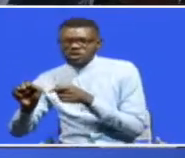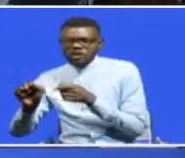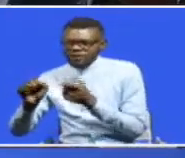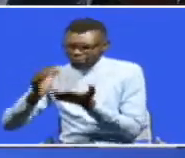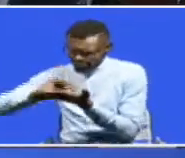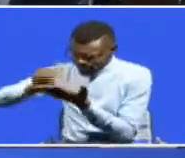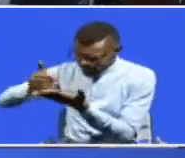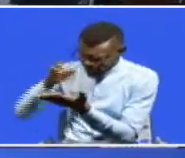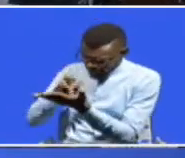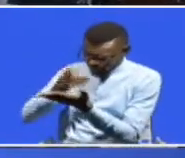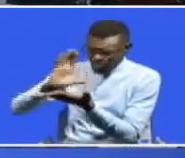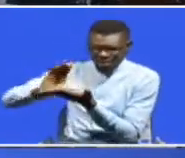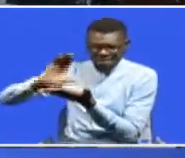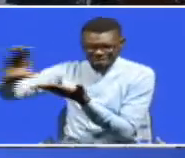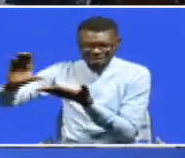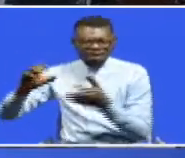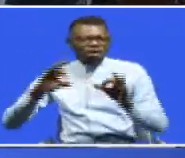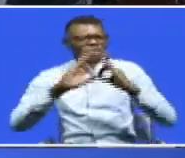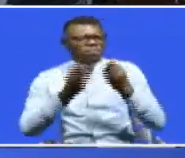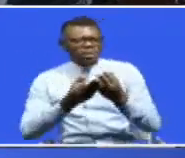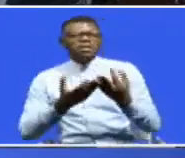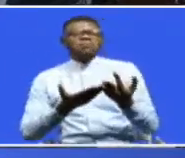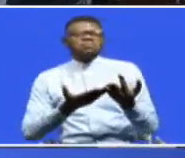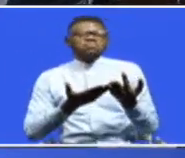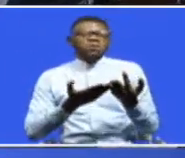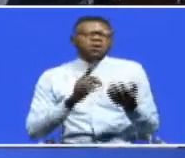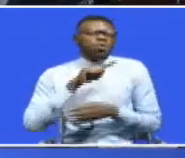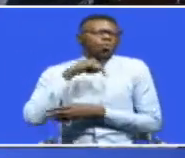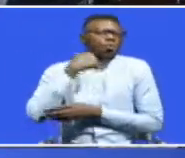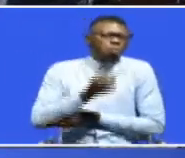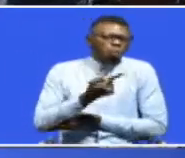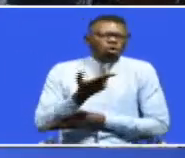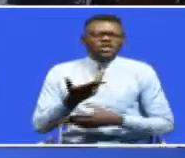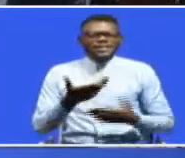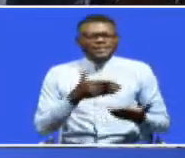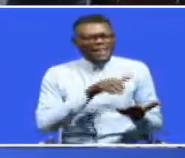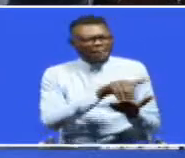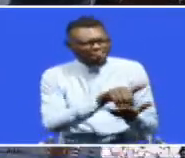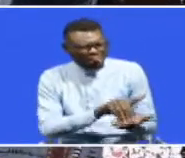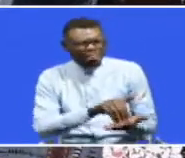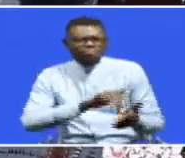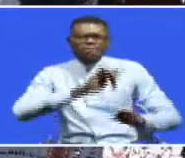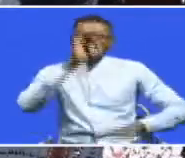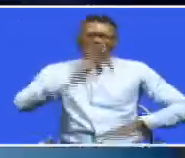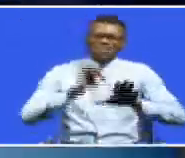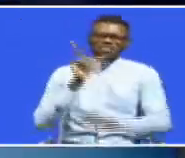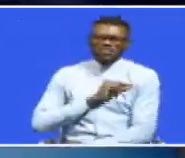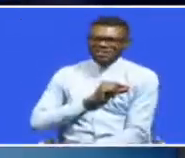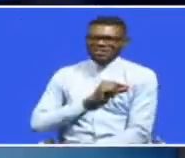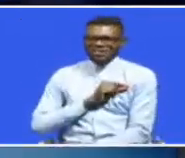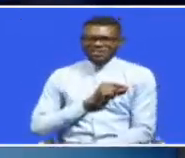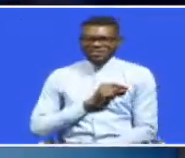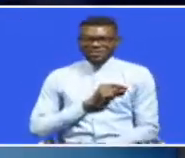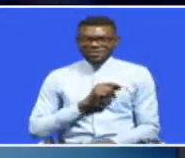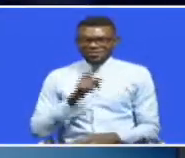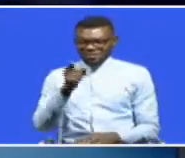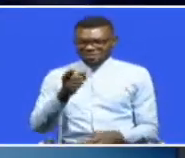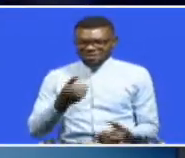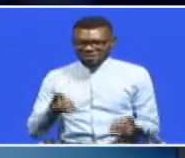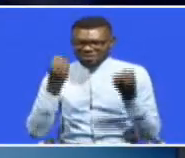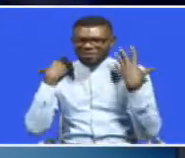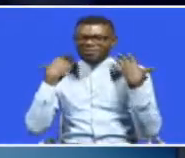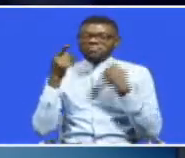will go directly to families that are affected, that are identified to be vulnerable. Na mtazamaji, unaifahamu